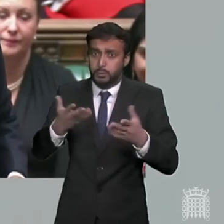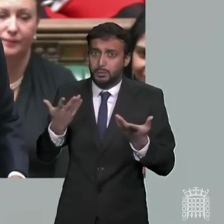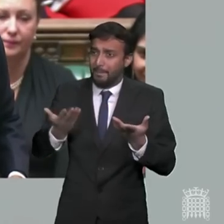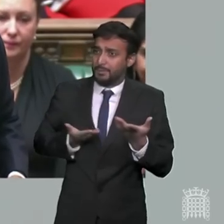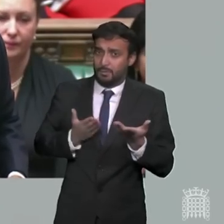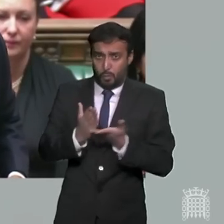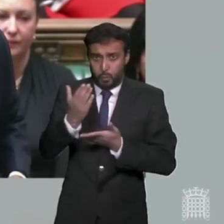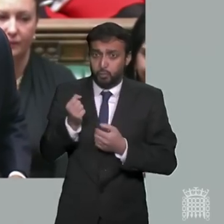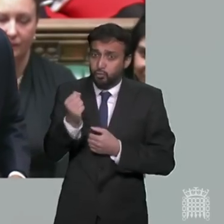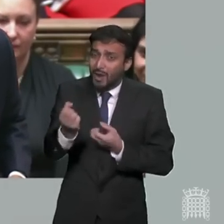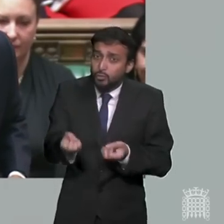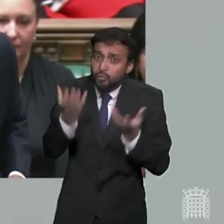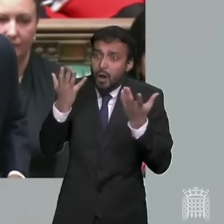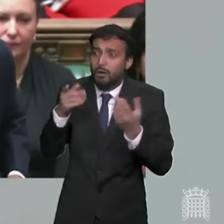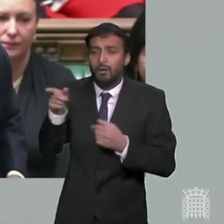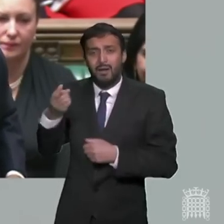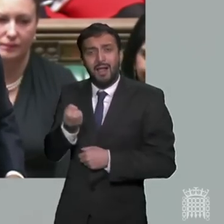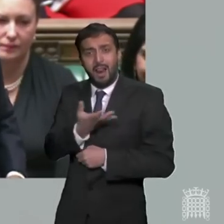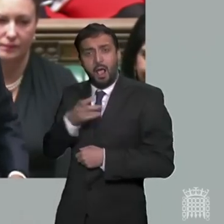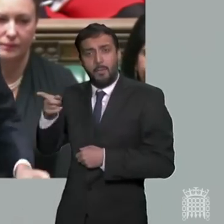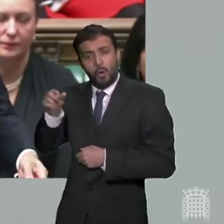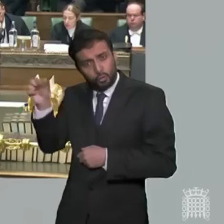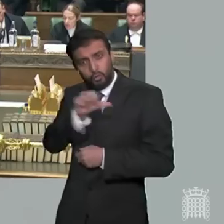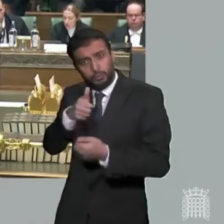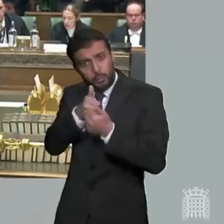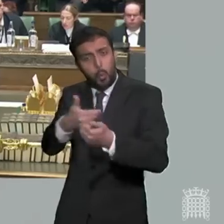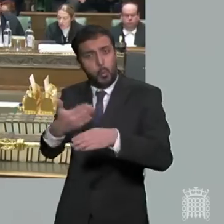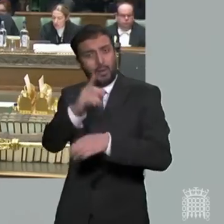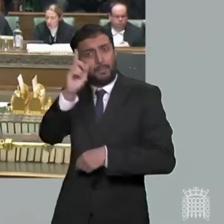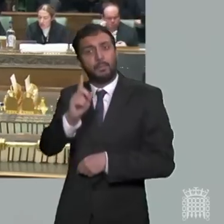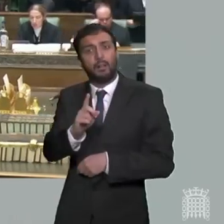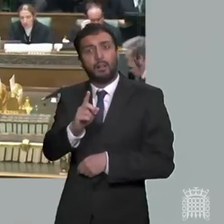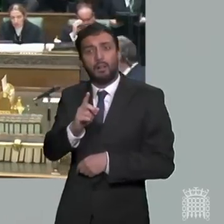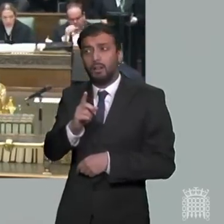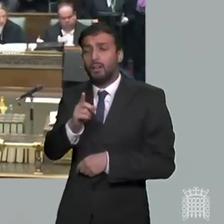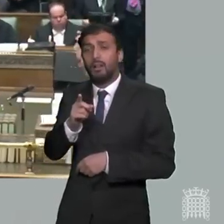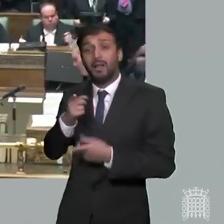for working people. If he's strong, that's what he should do.